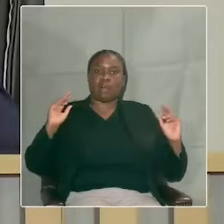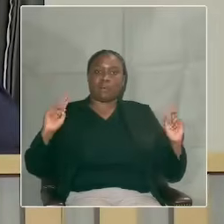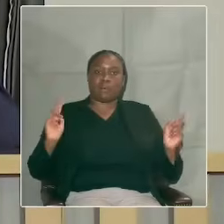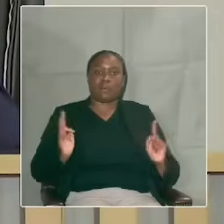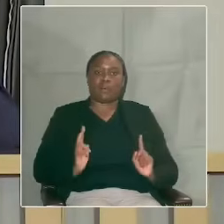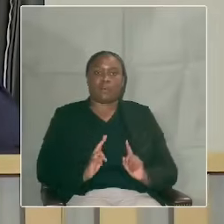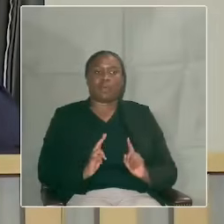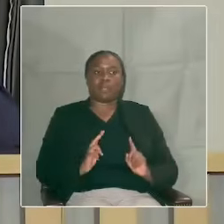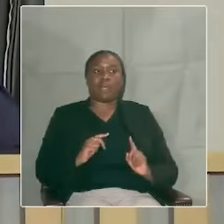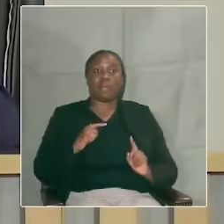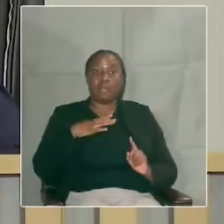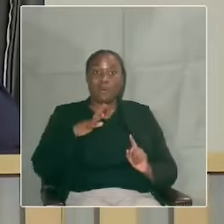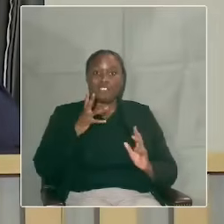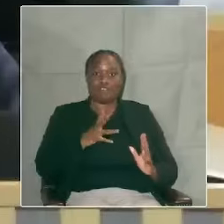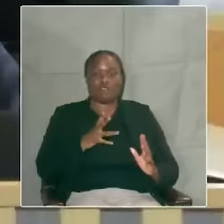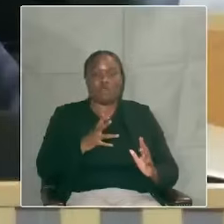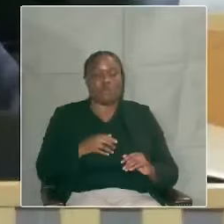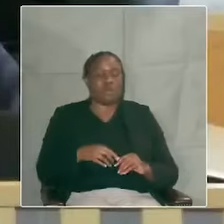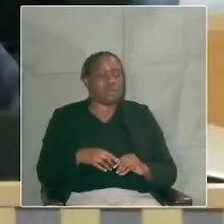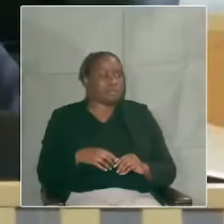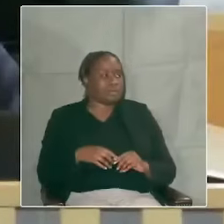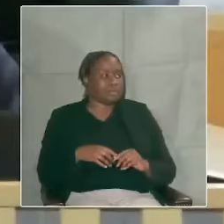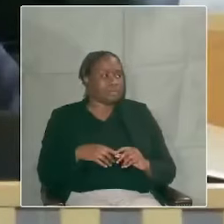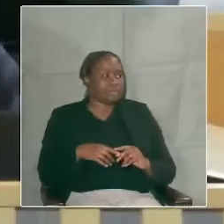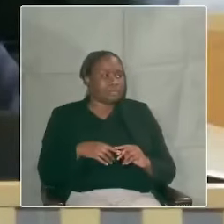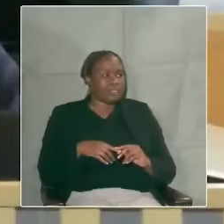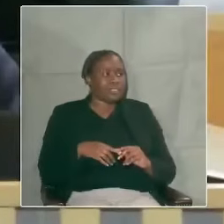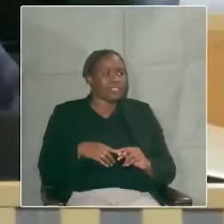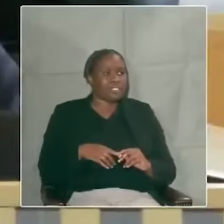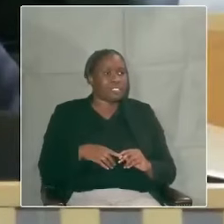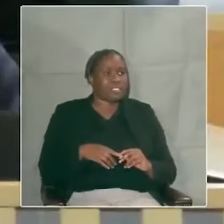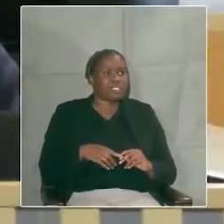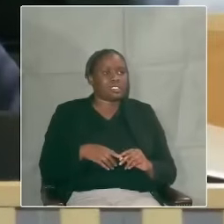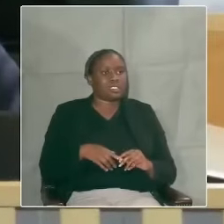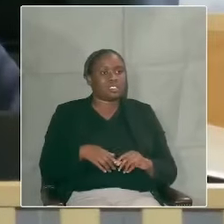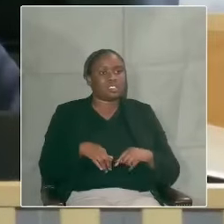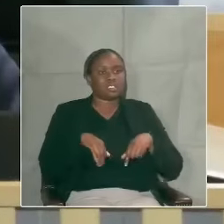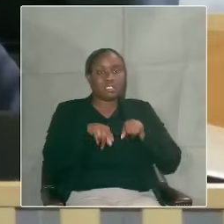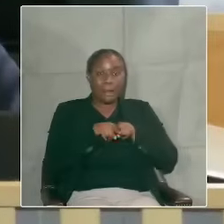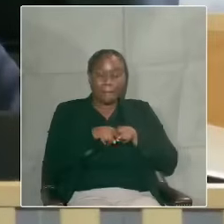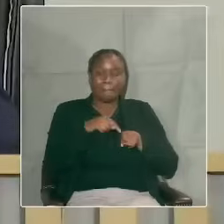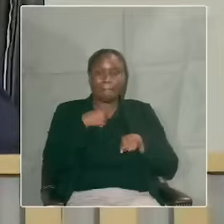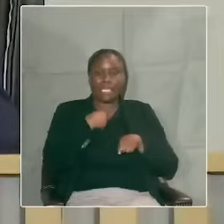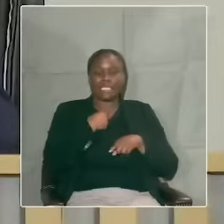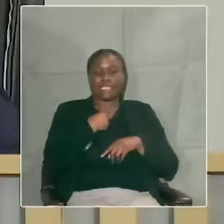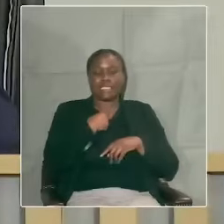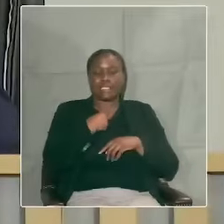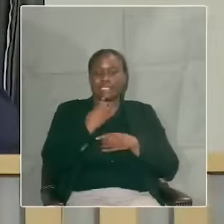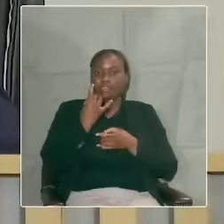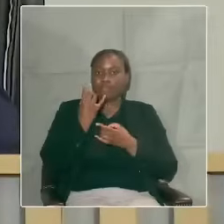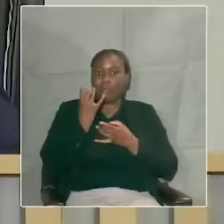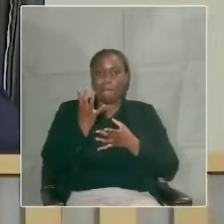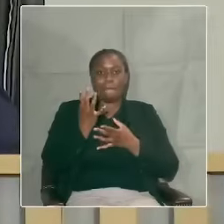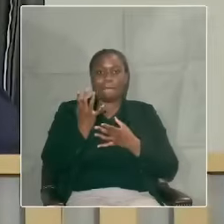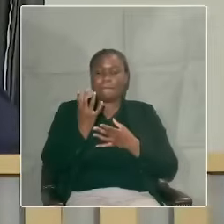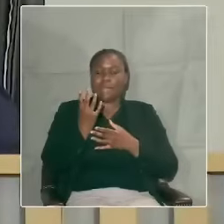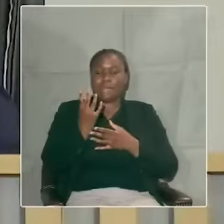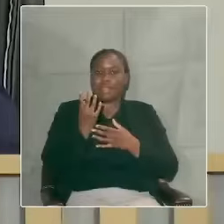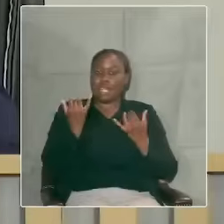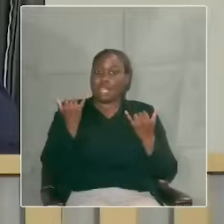wanted from him. Yes. And I did mention that not this